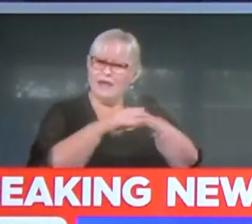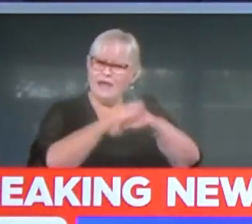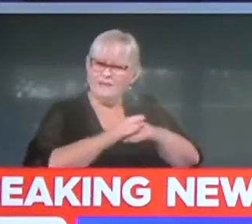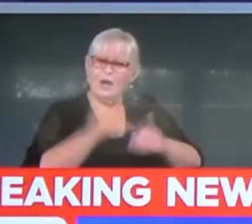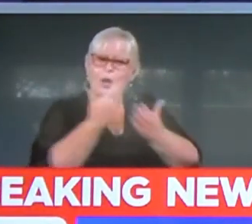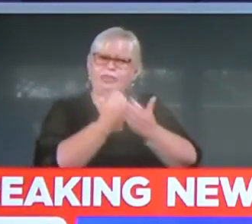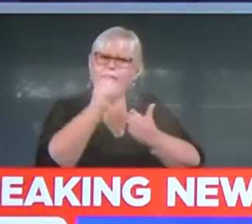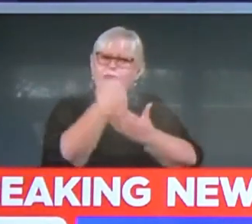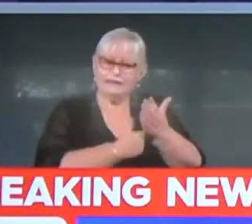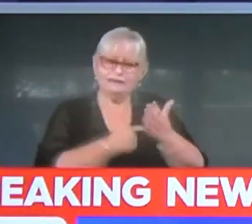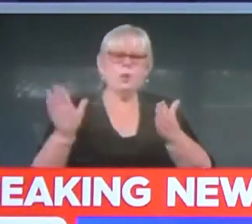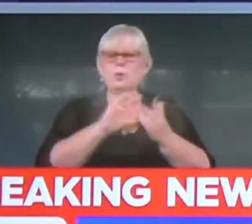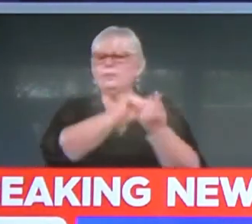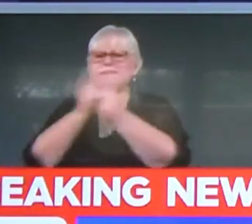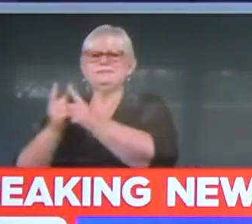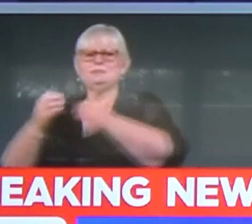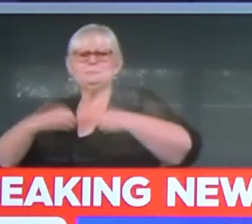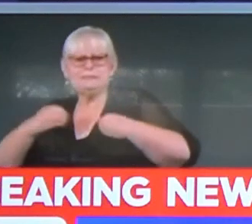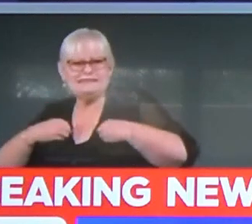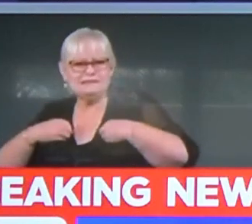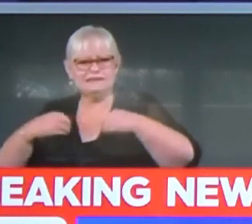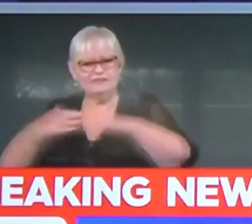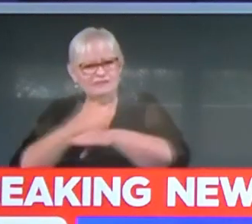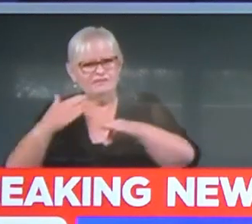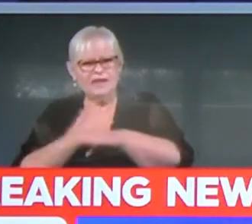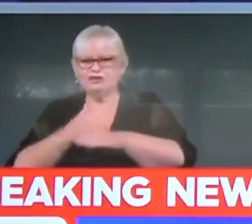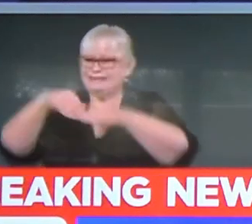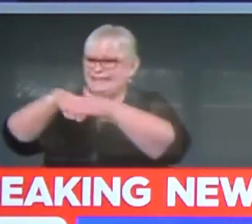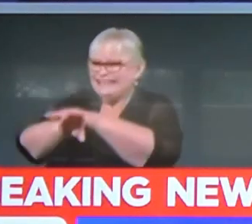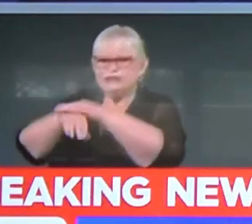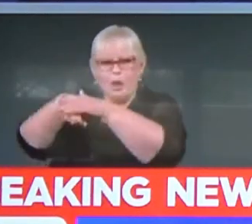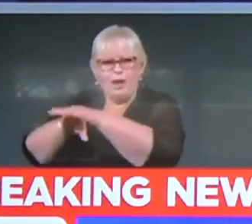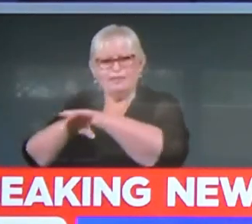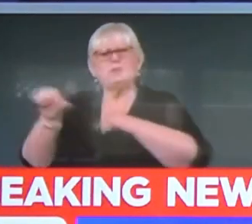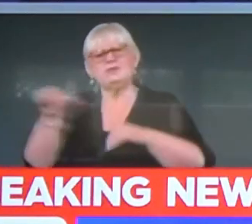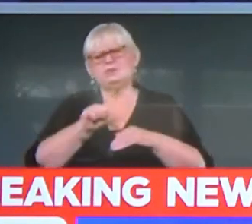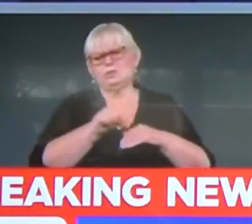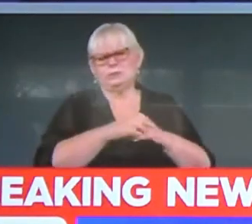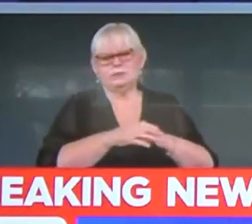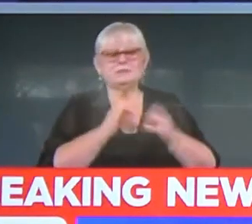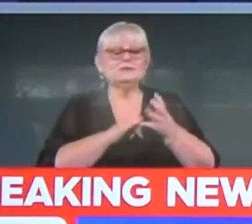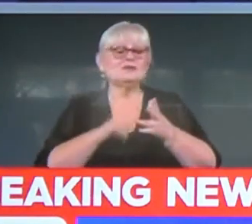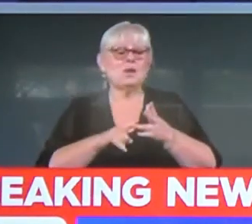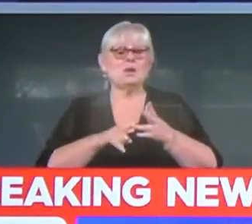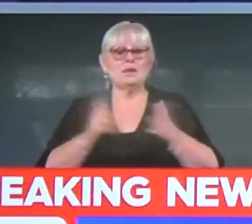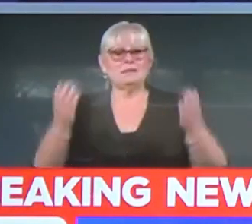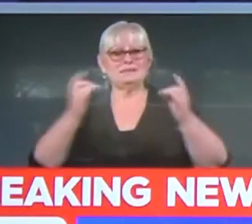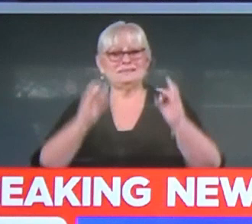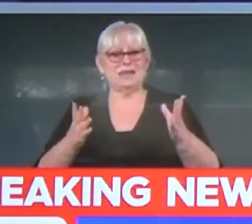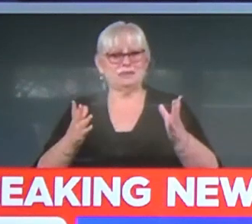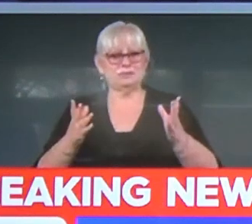and business functions inside premises that should be considered at this time. And so from